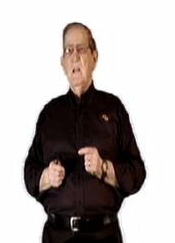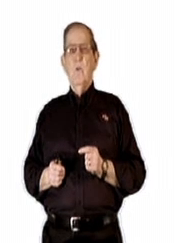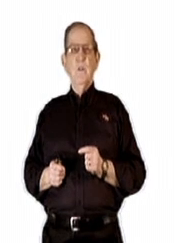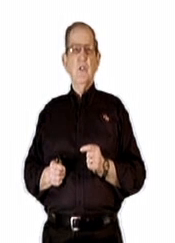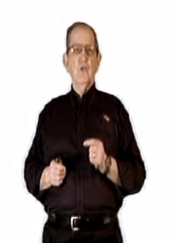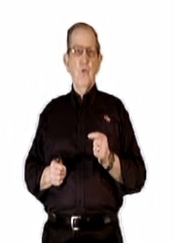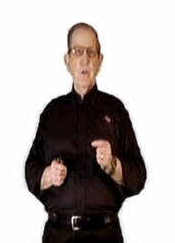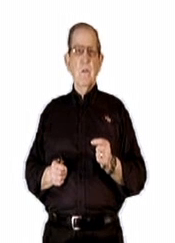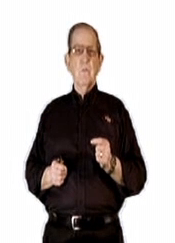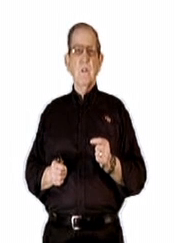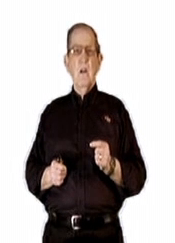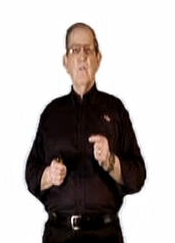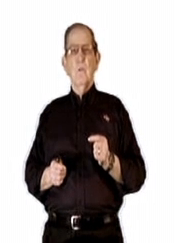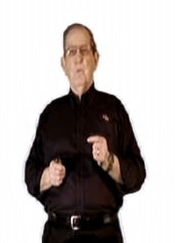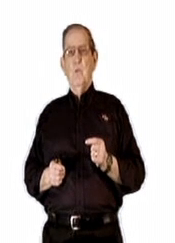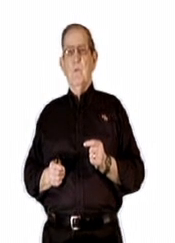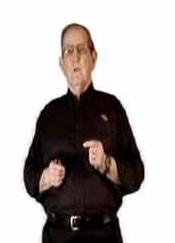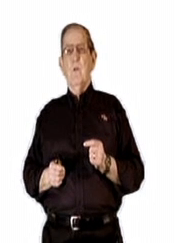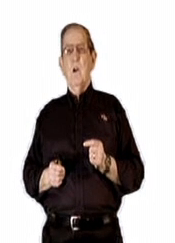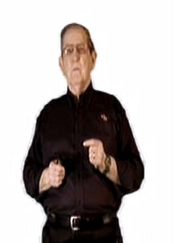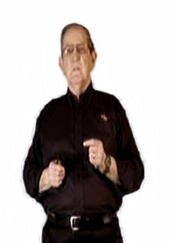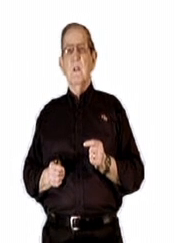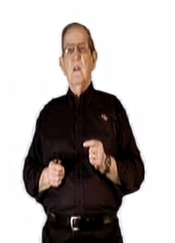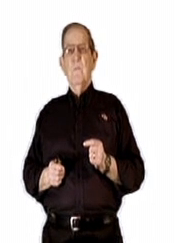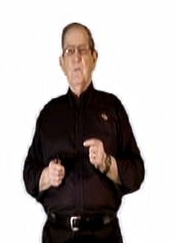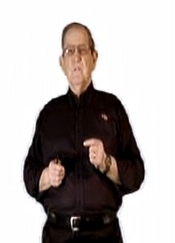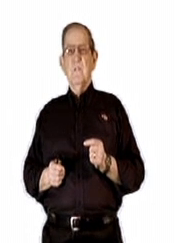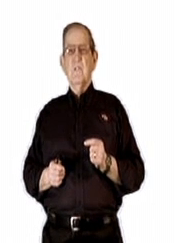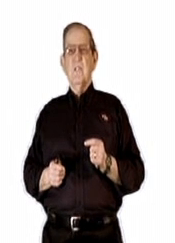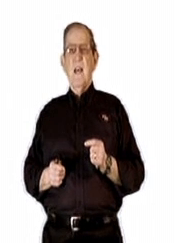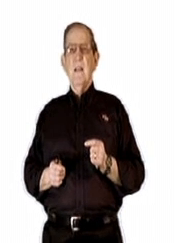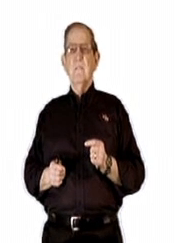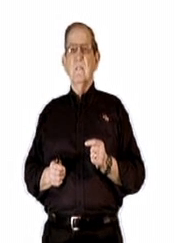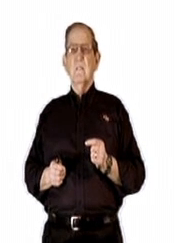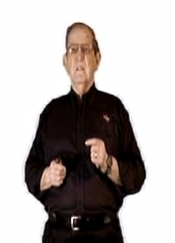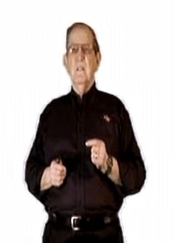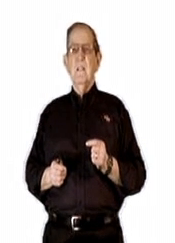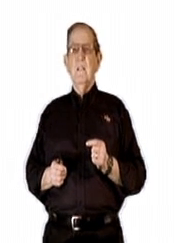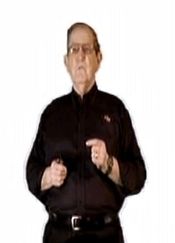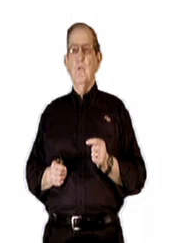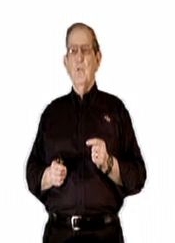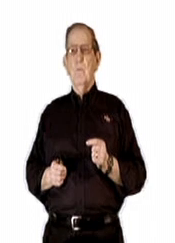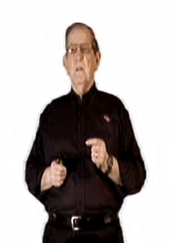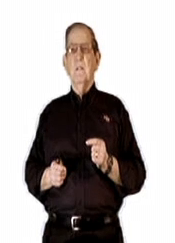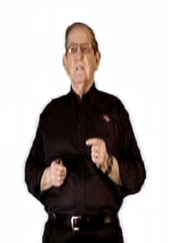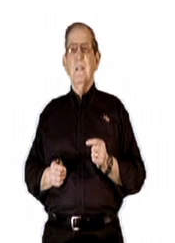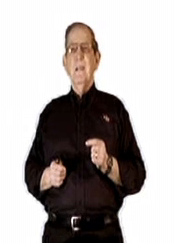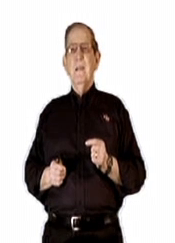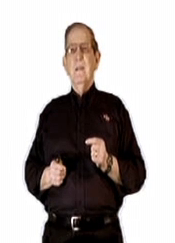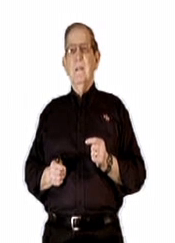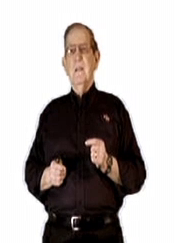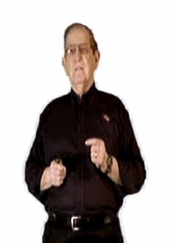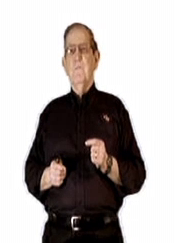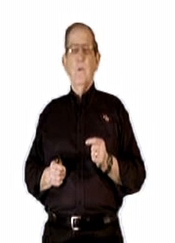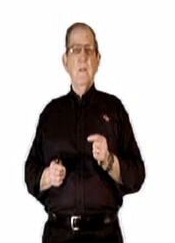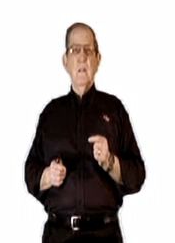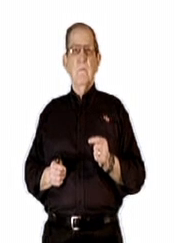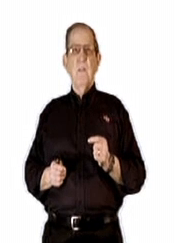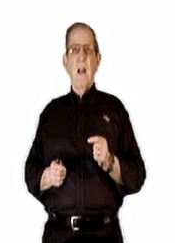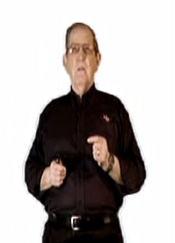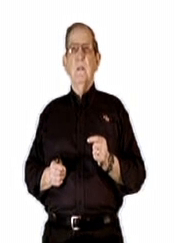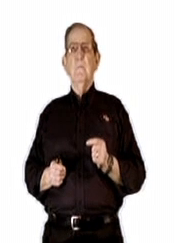110.21b, which triggers other important requirements for such signs as the need for durability for